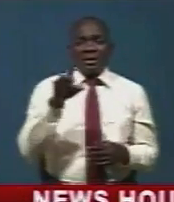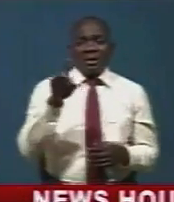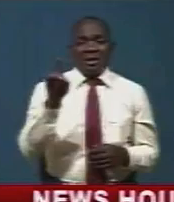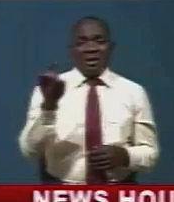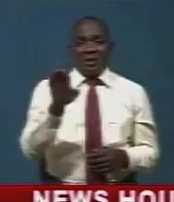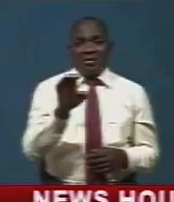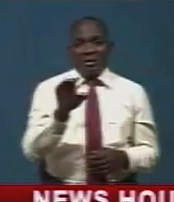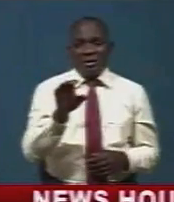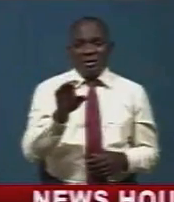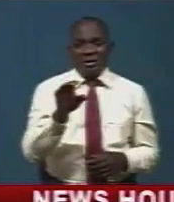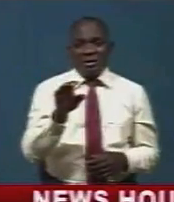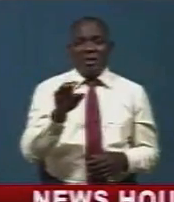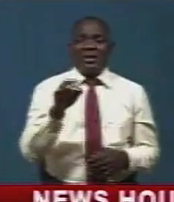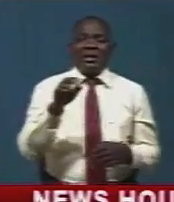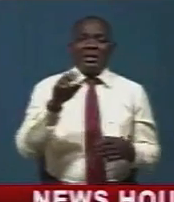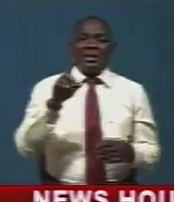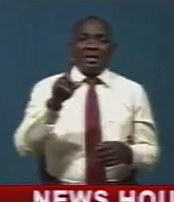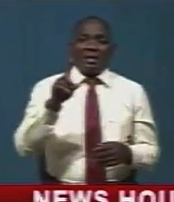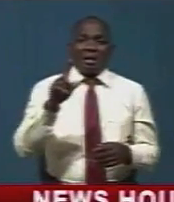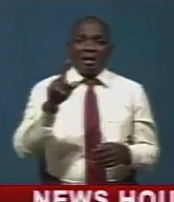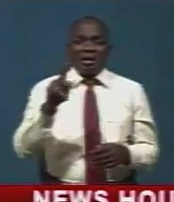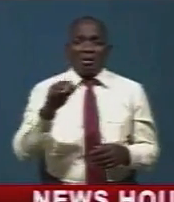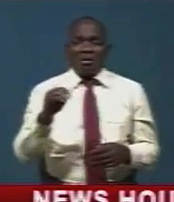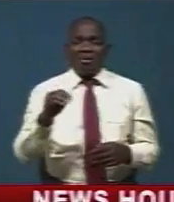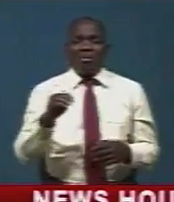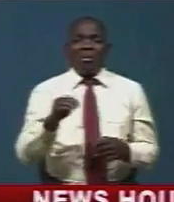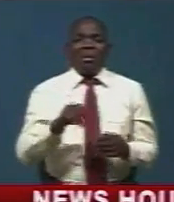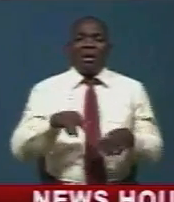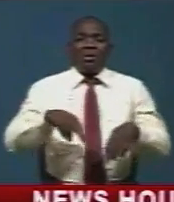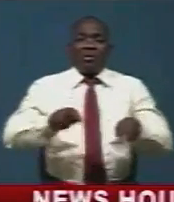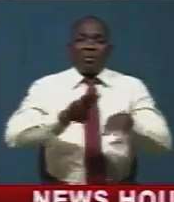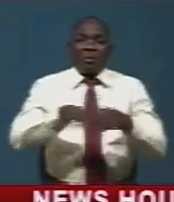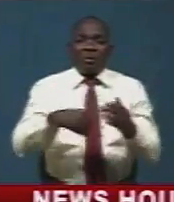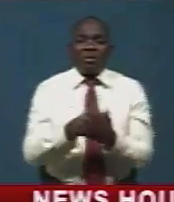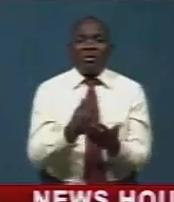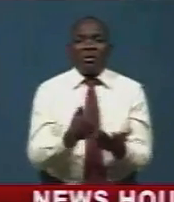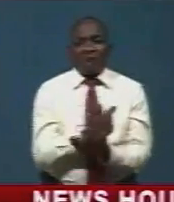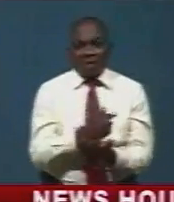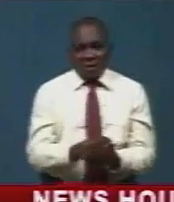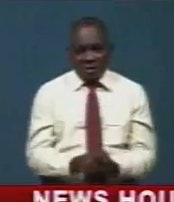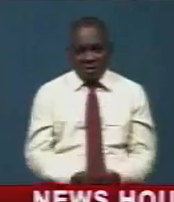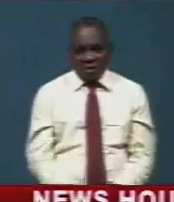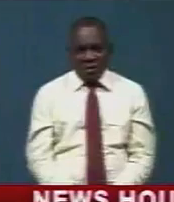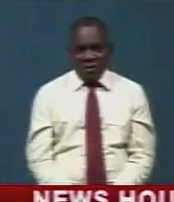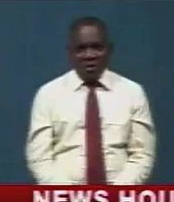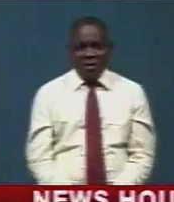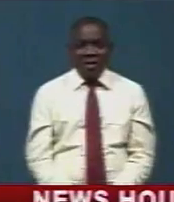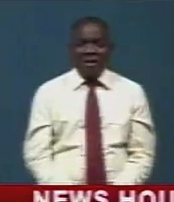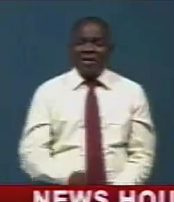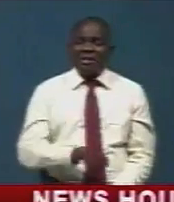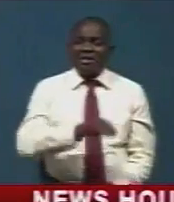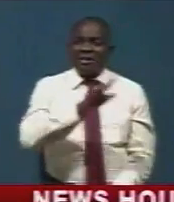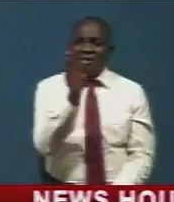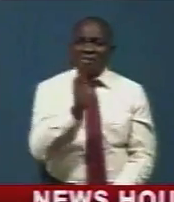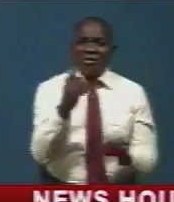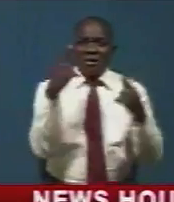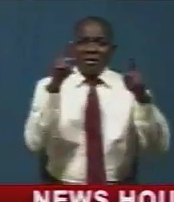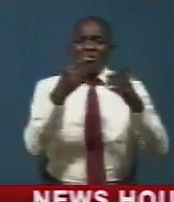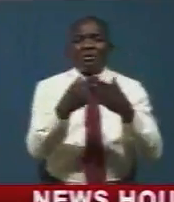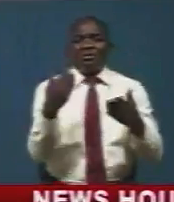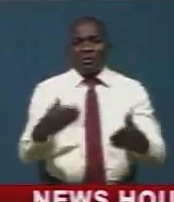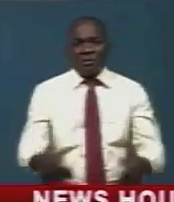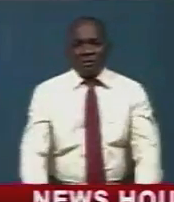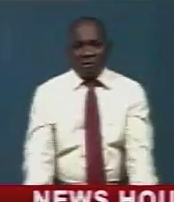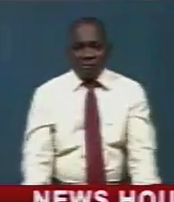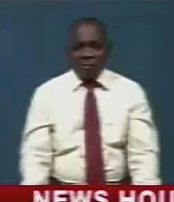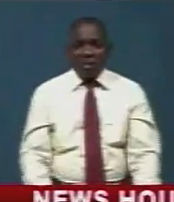800 kilometers of asphalt overlay nationwide. It's unheard of, it's unprecedented.